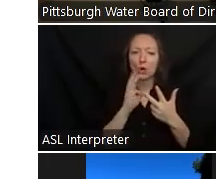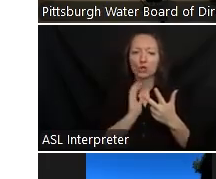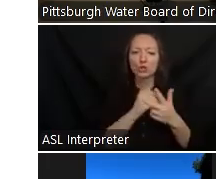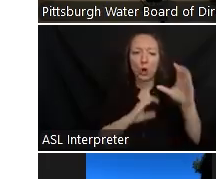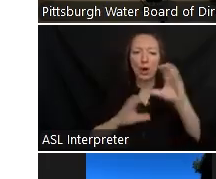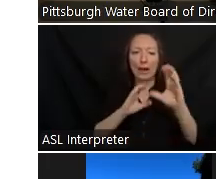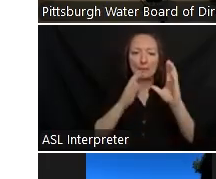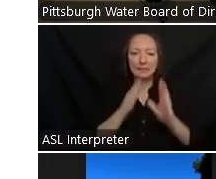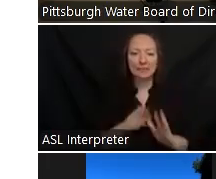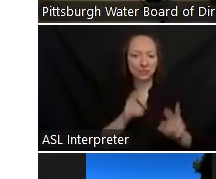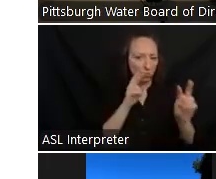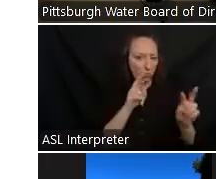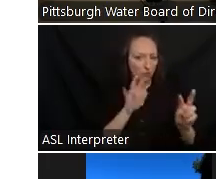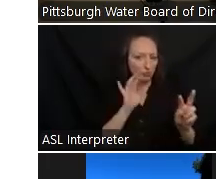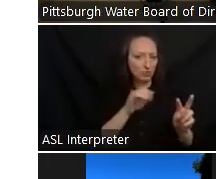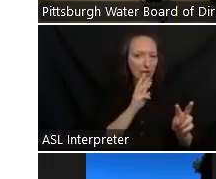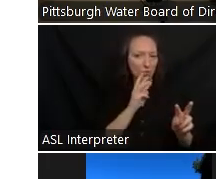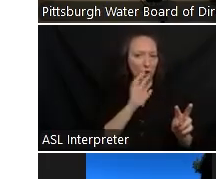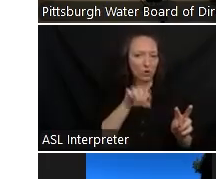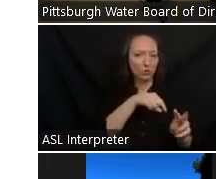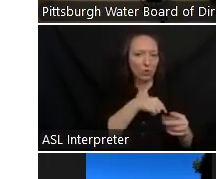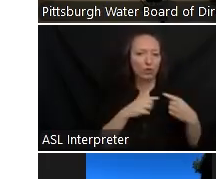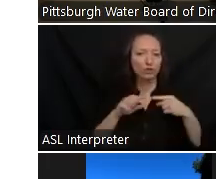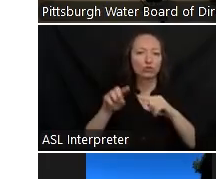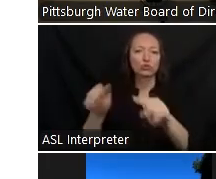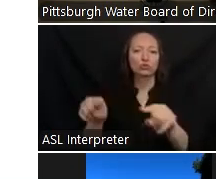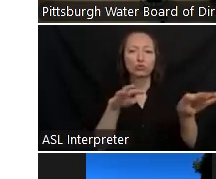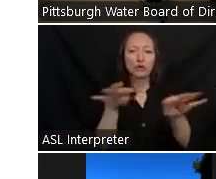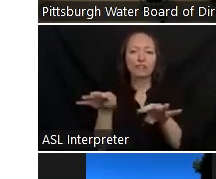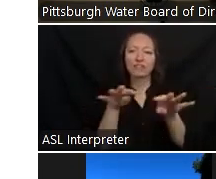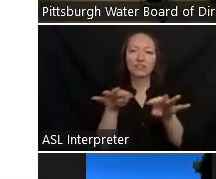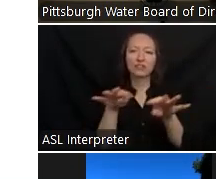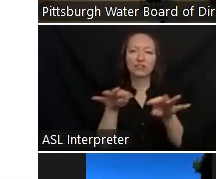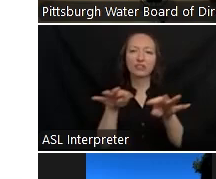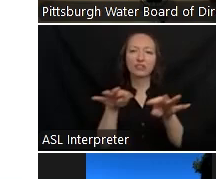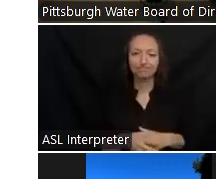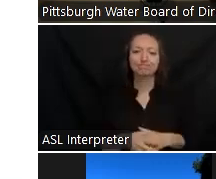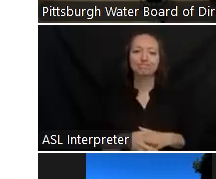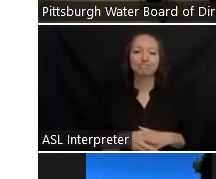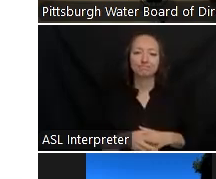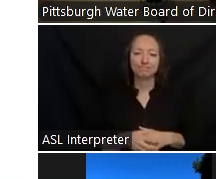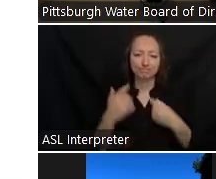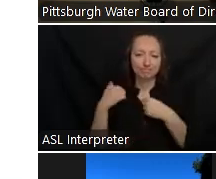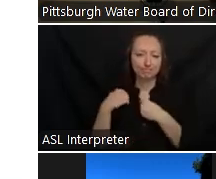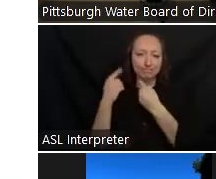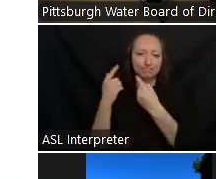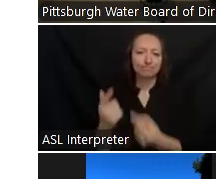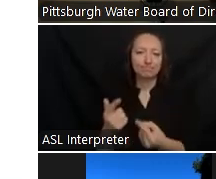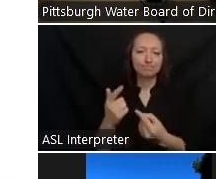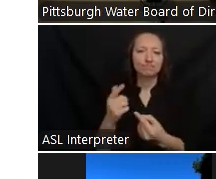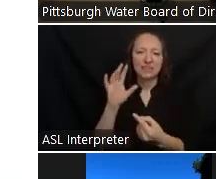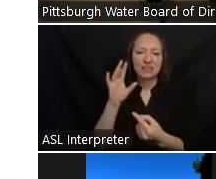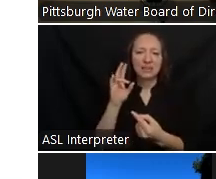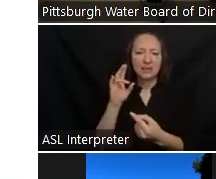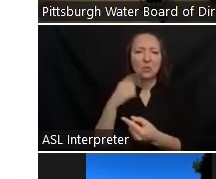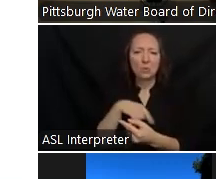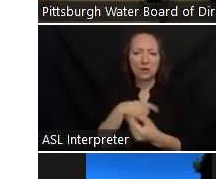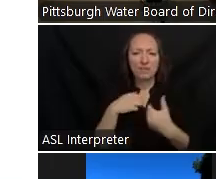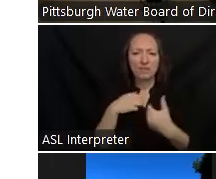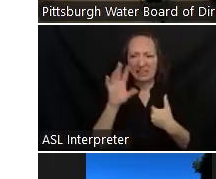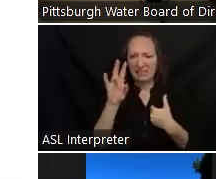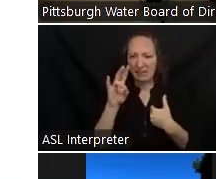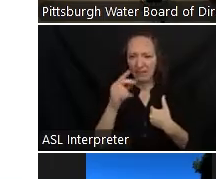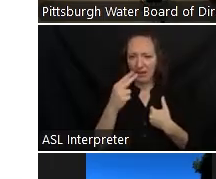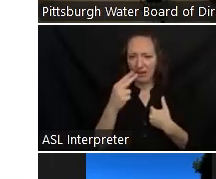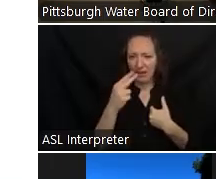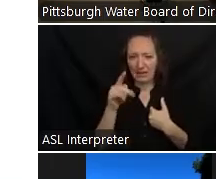as we're doing that flushing. This week, we've actually had 7 hydrants open and flowing in different parts of our system for the